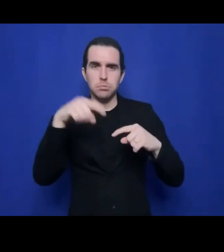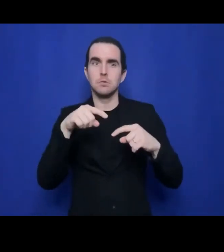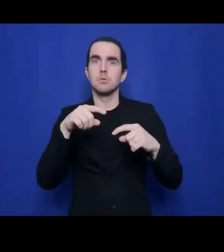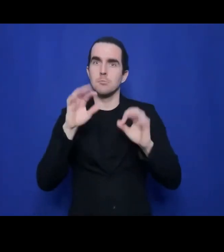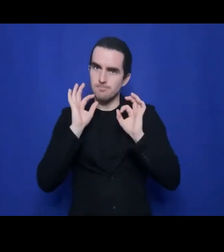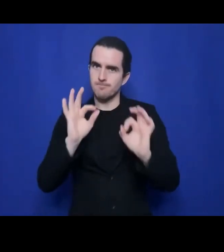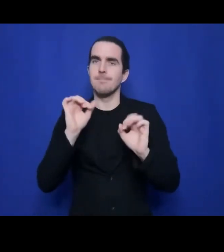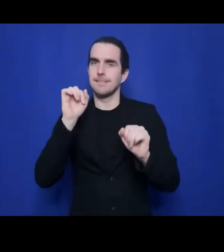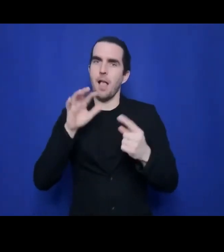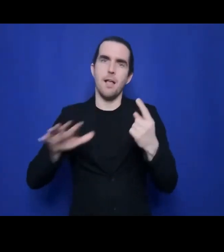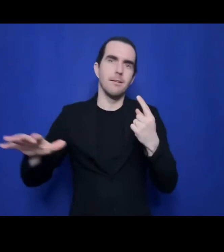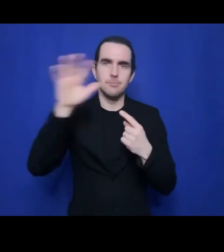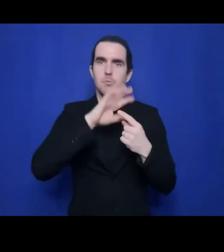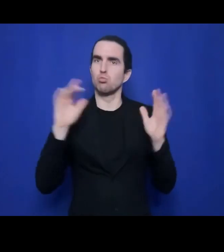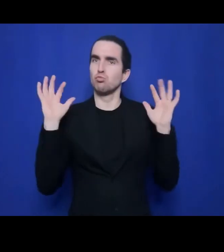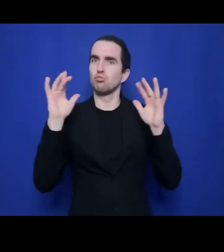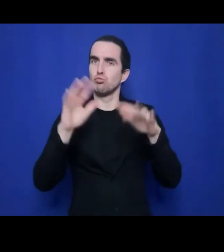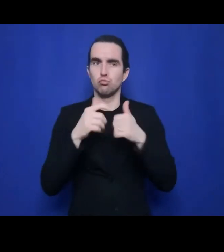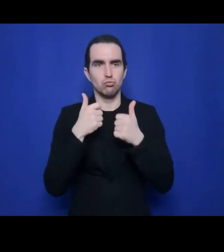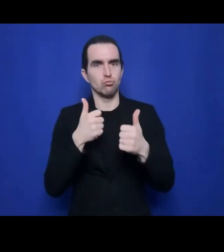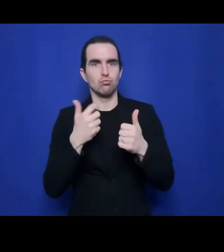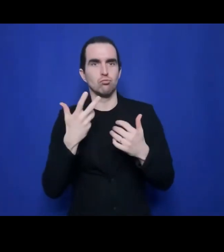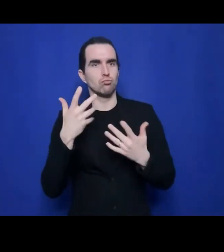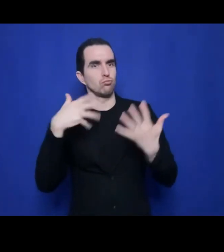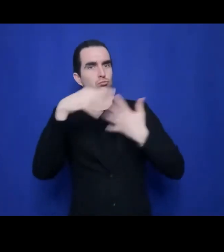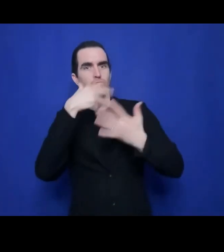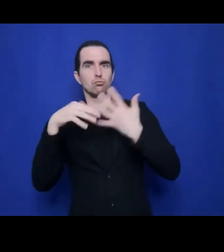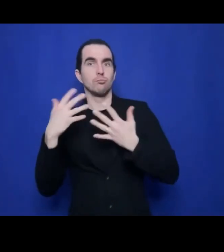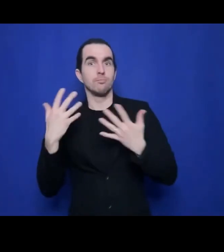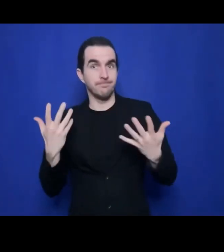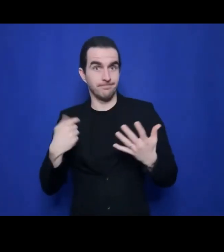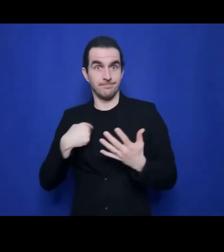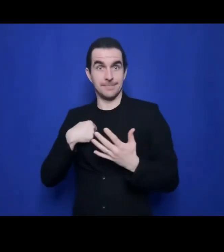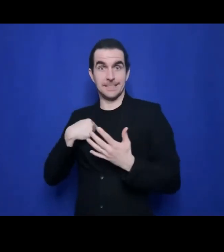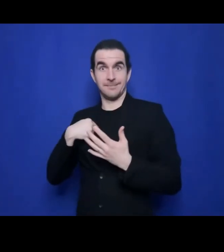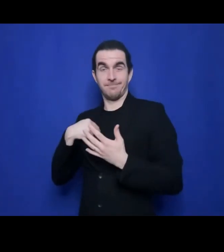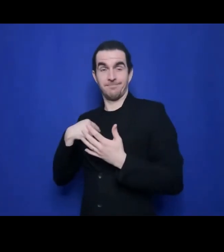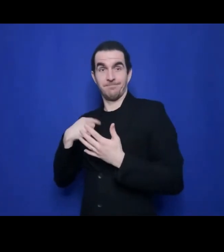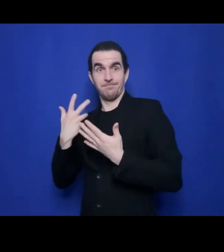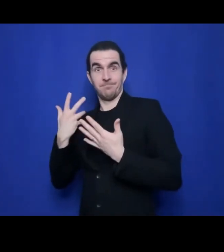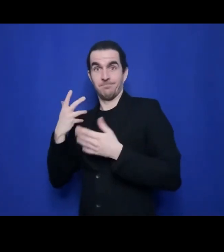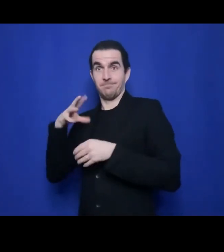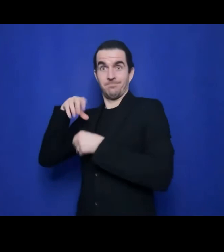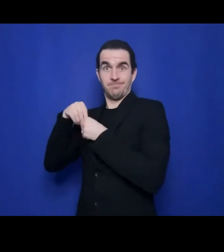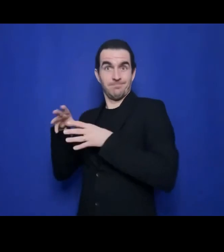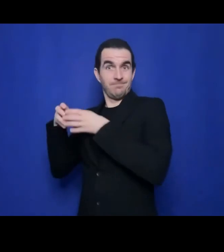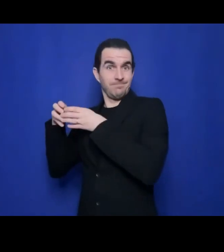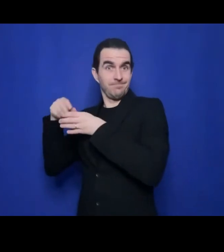and sometimes, often, or even from disabled people, you can experience racism, or you can